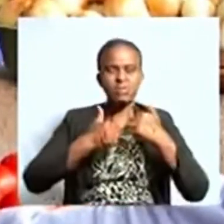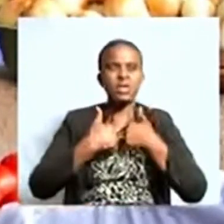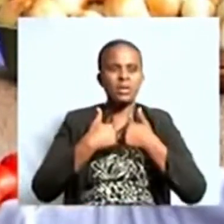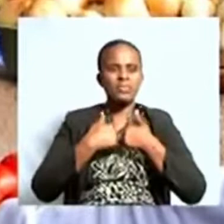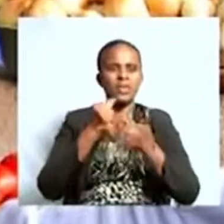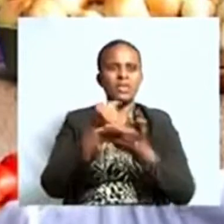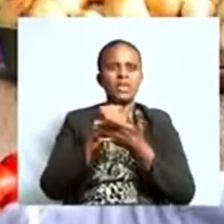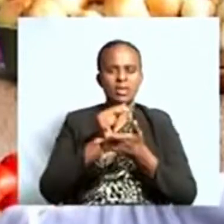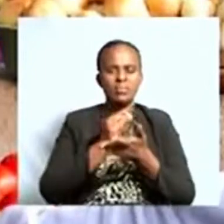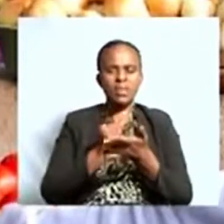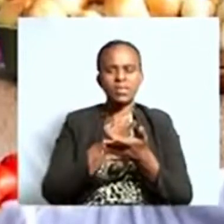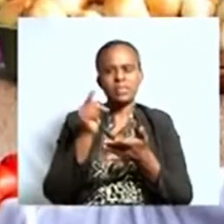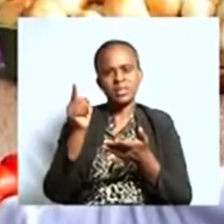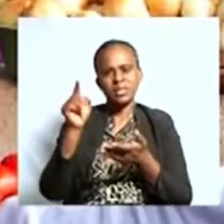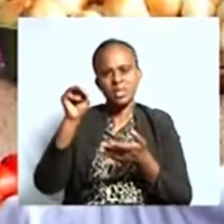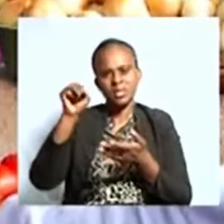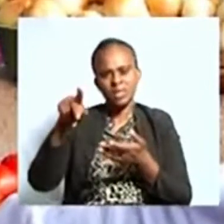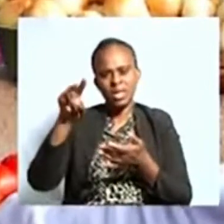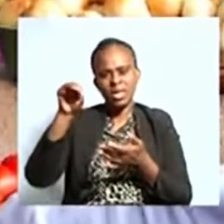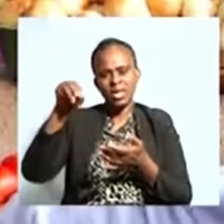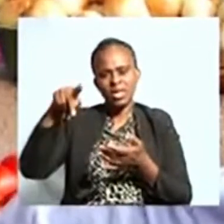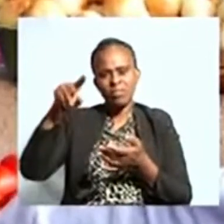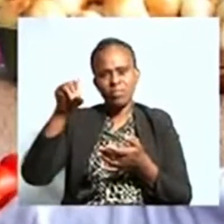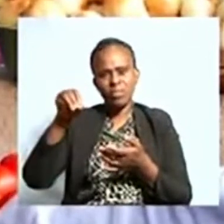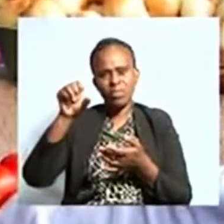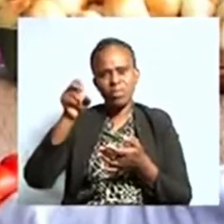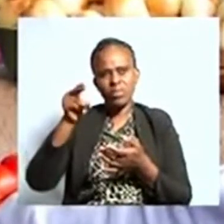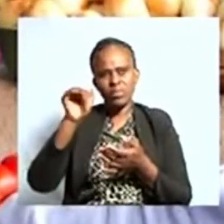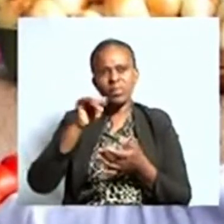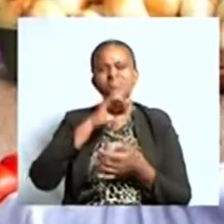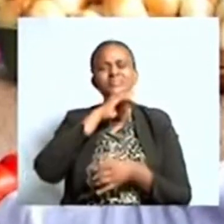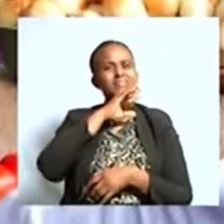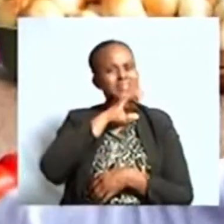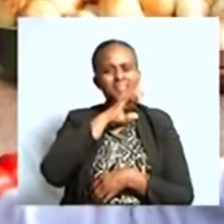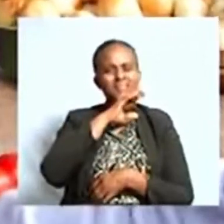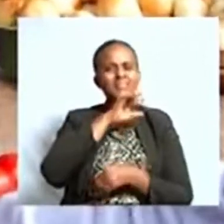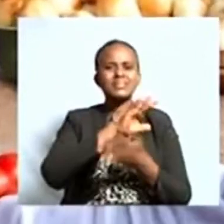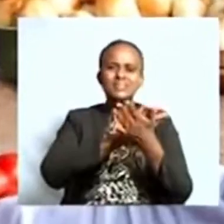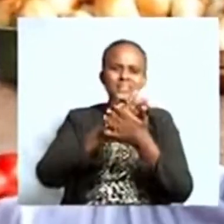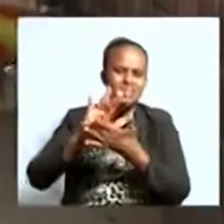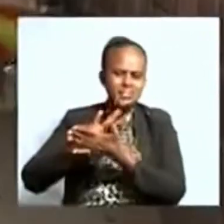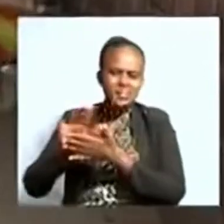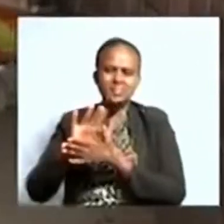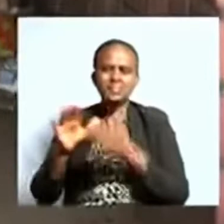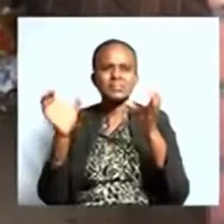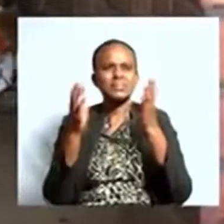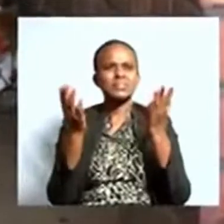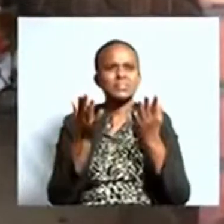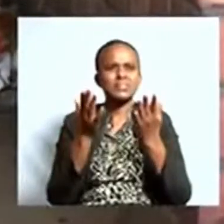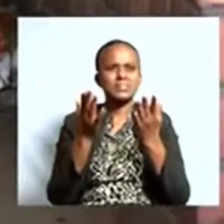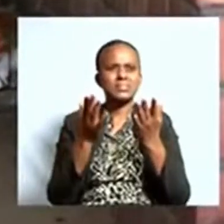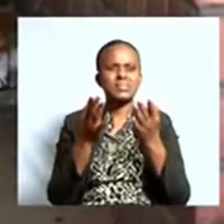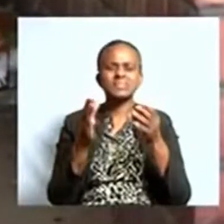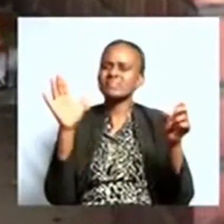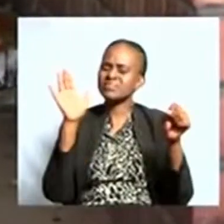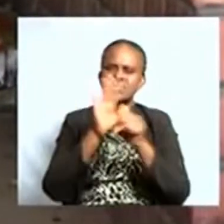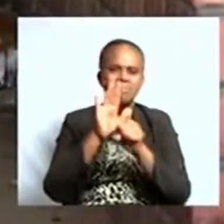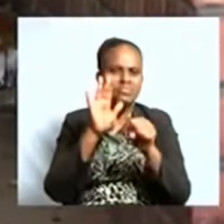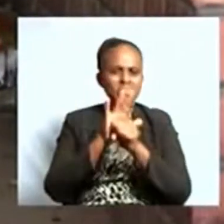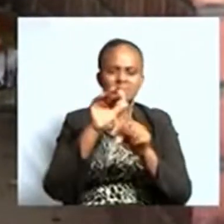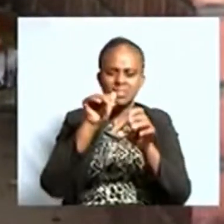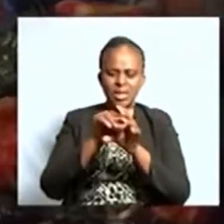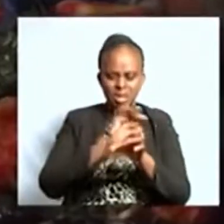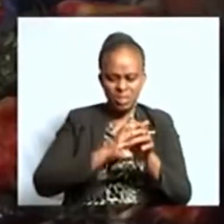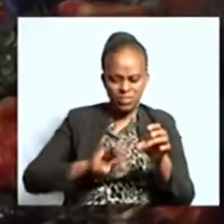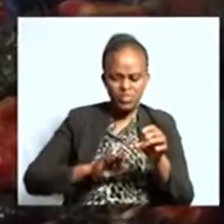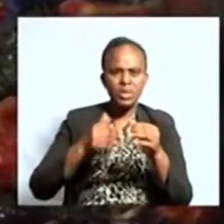kwa mposa. 1 dot market mabini sivapyanga vakanso mabini kuja rifuru mulivo kuja muli